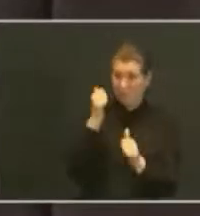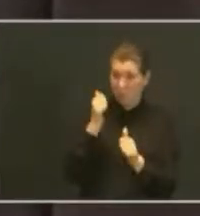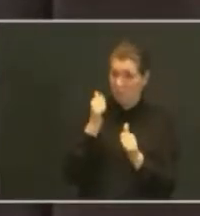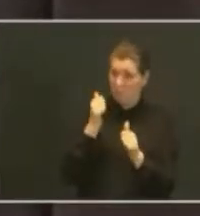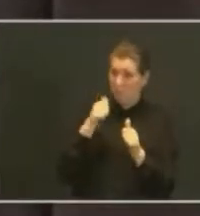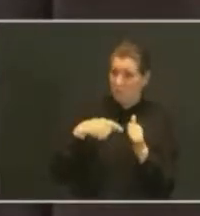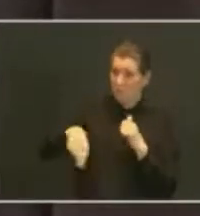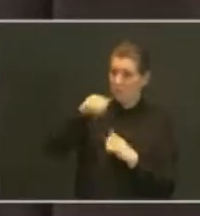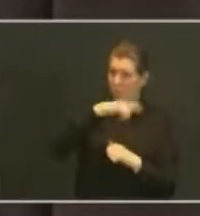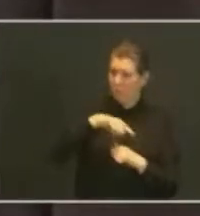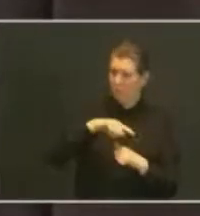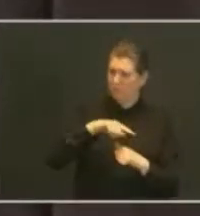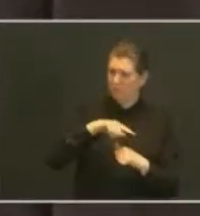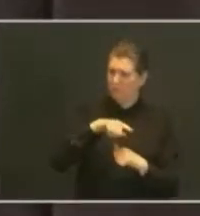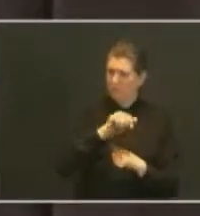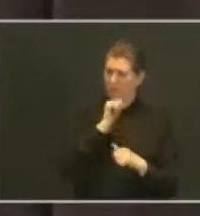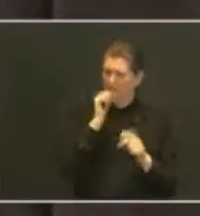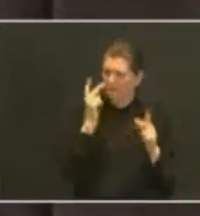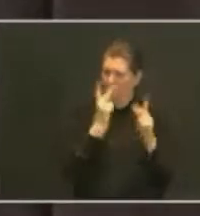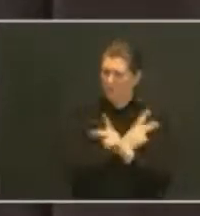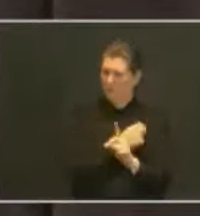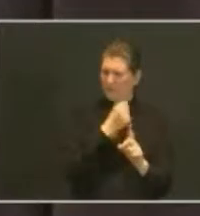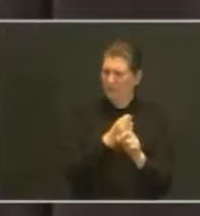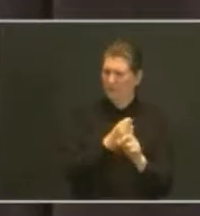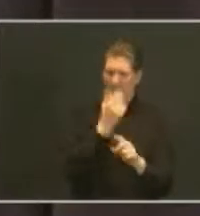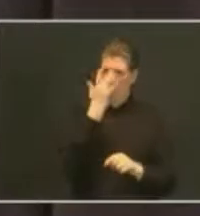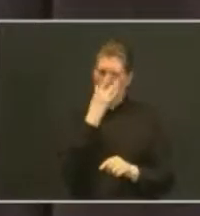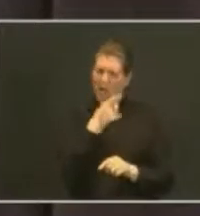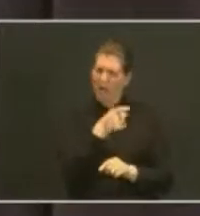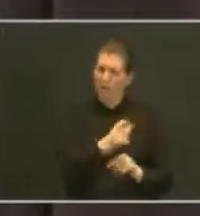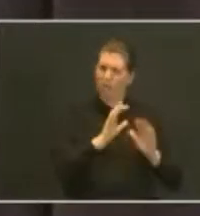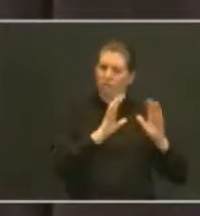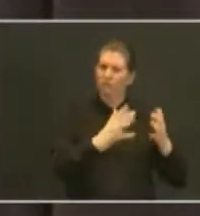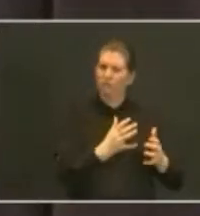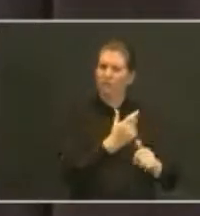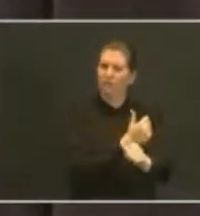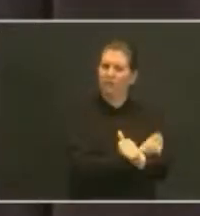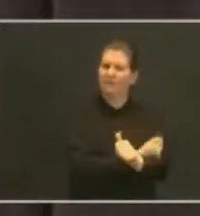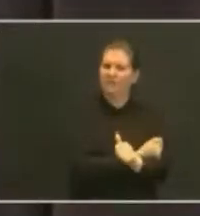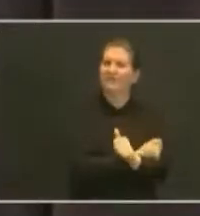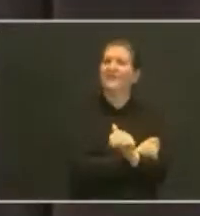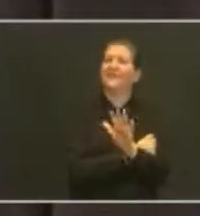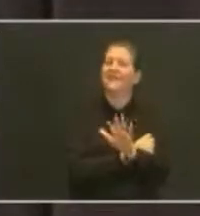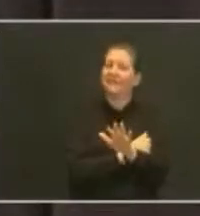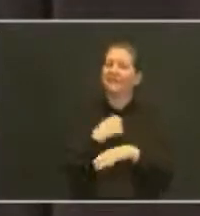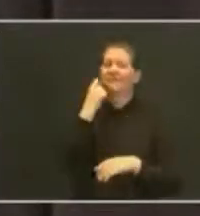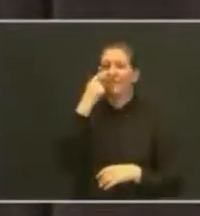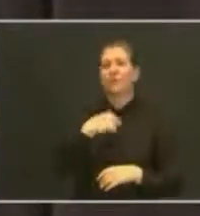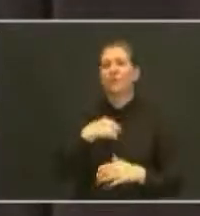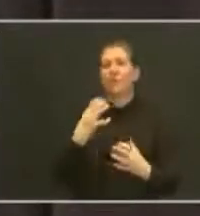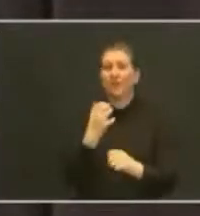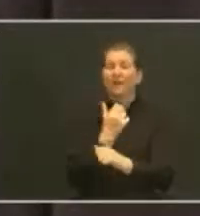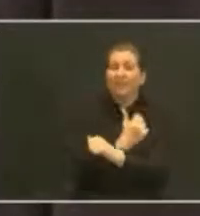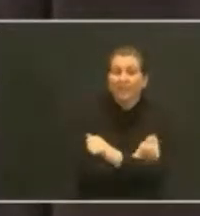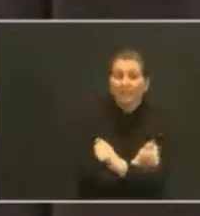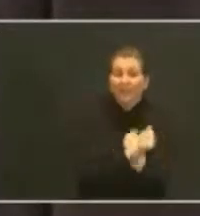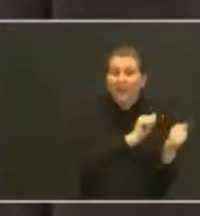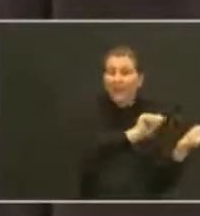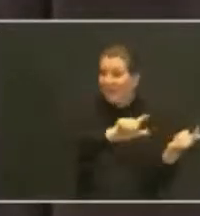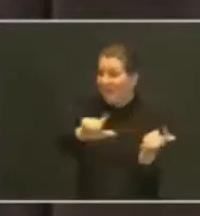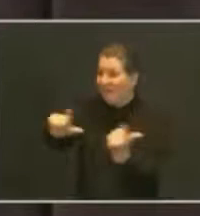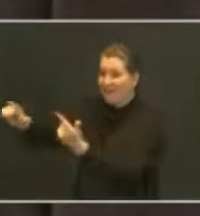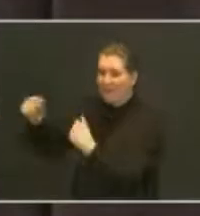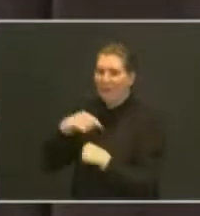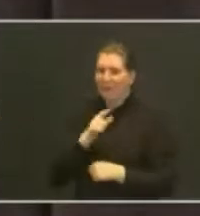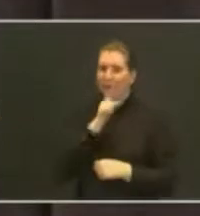have been hardest hit. We want the vaccination rates in every city and town to be high.